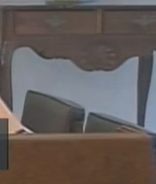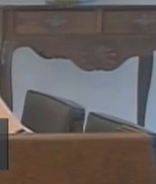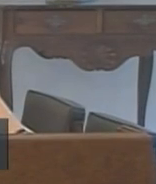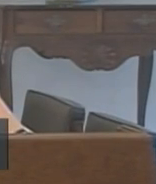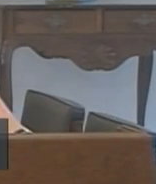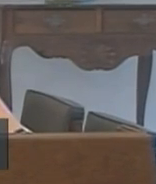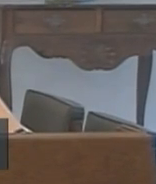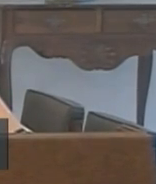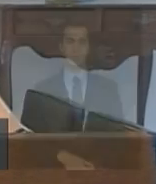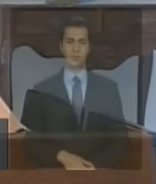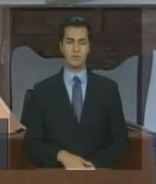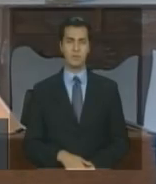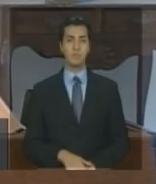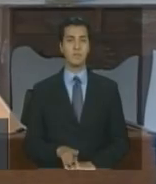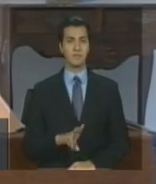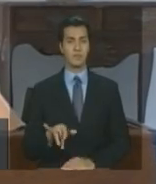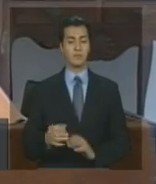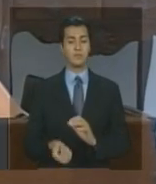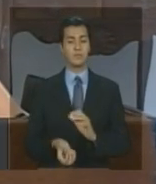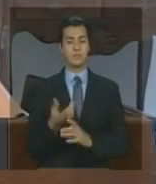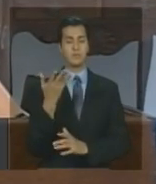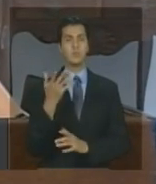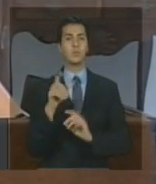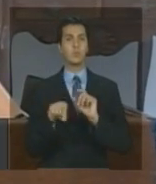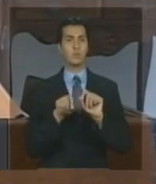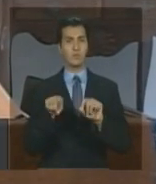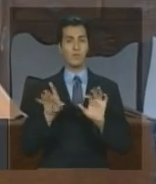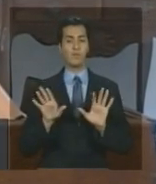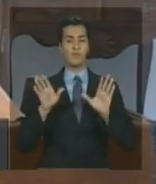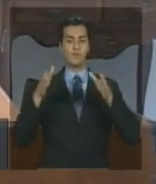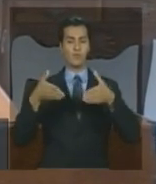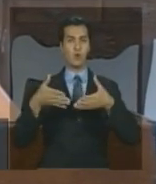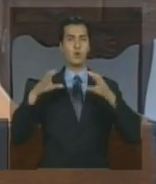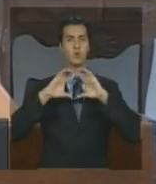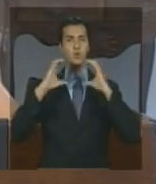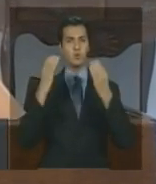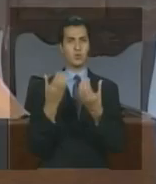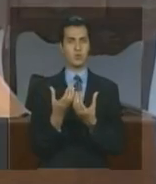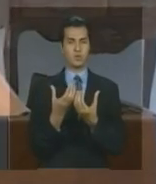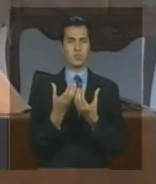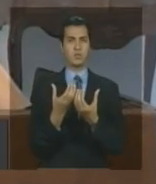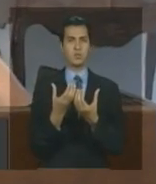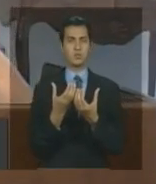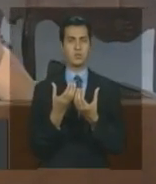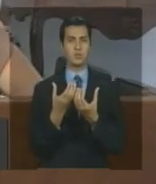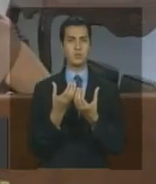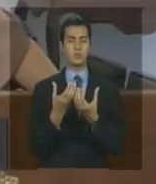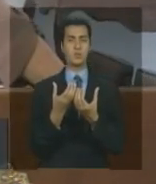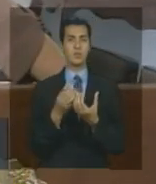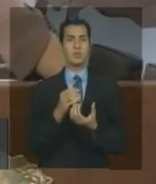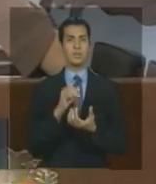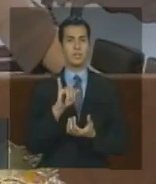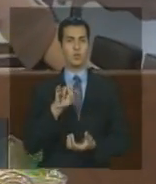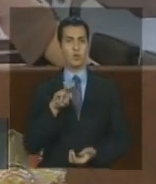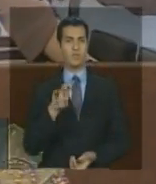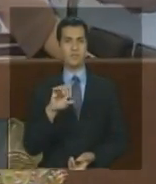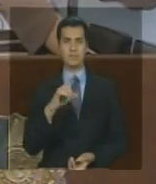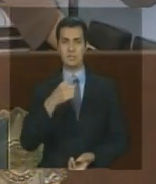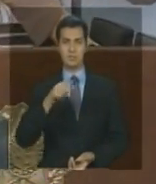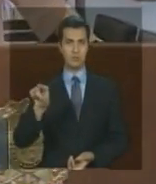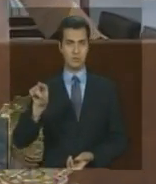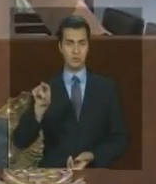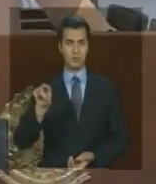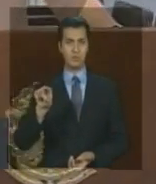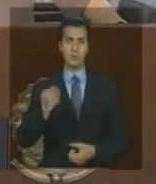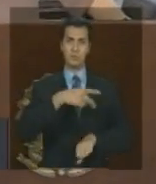holding do Fórum de Nações Inovadoras Brasil-Canadá. A meeting of the Brazil-Canada Forum of Innovative